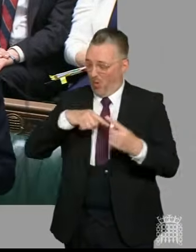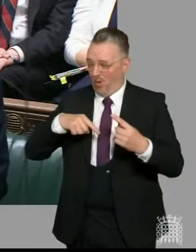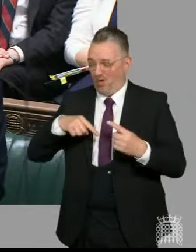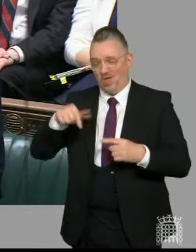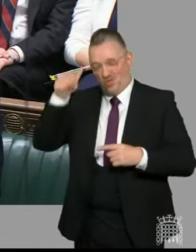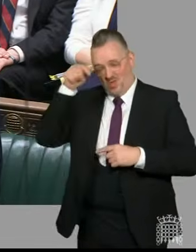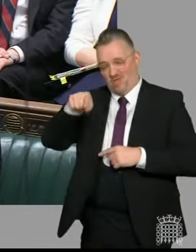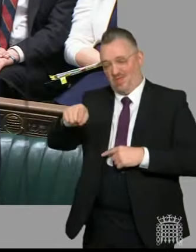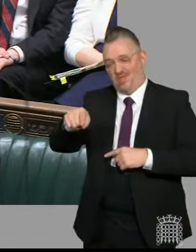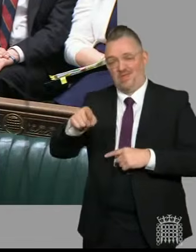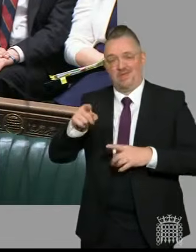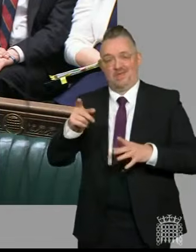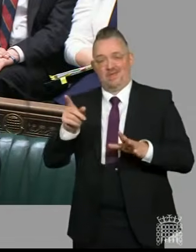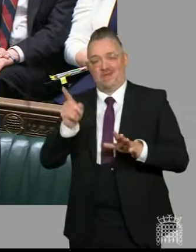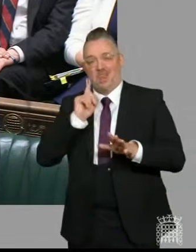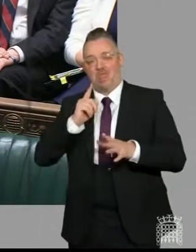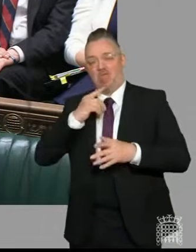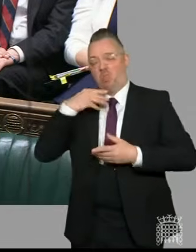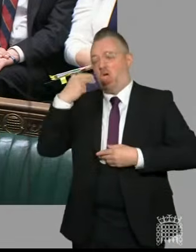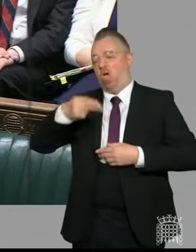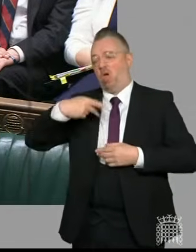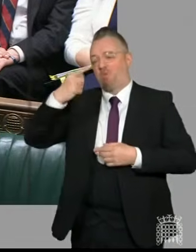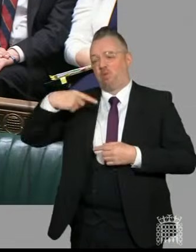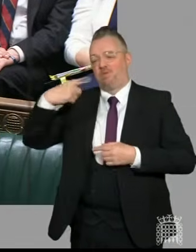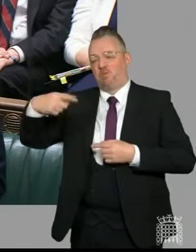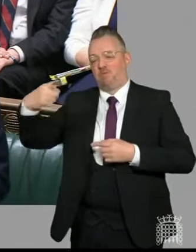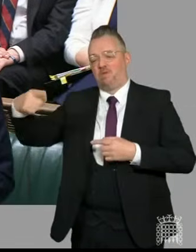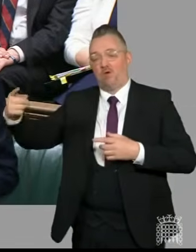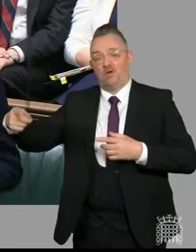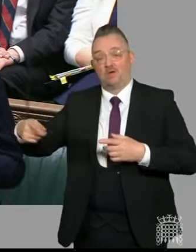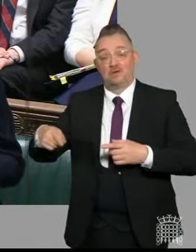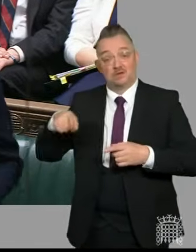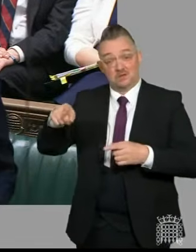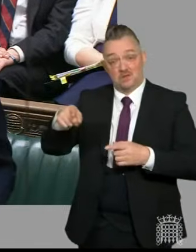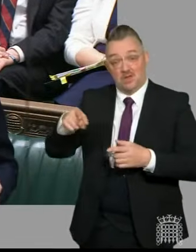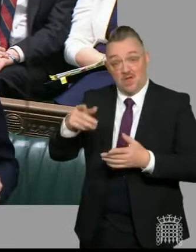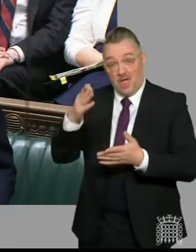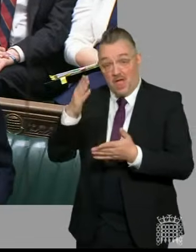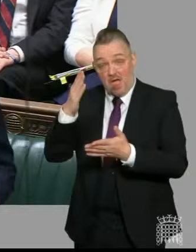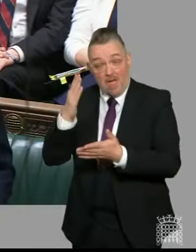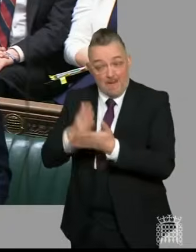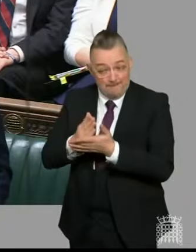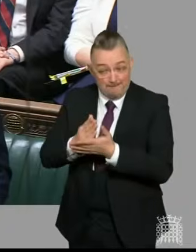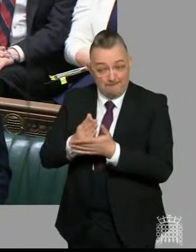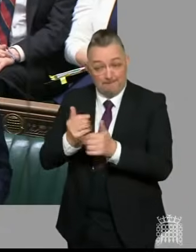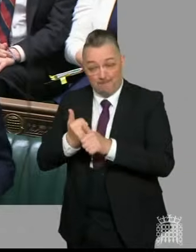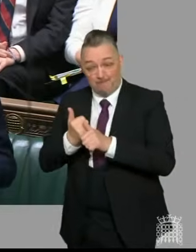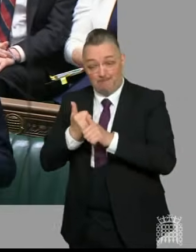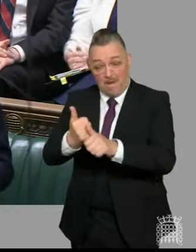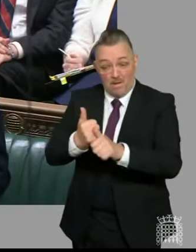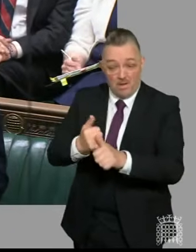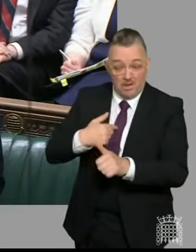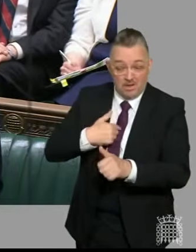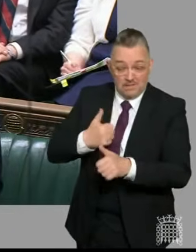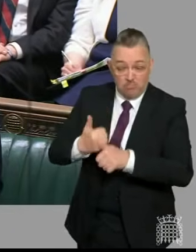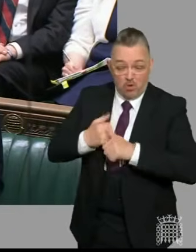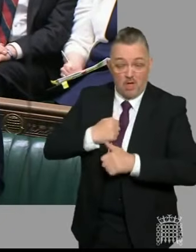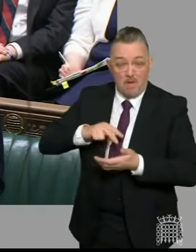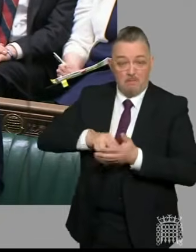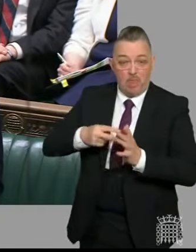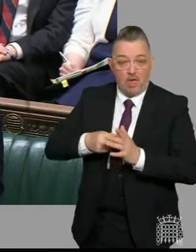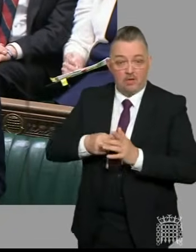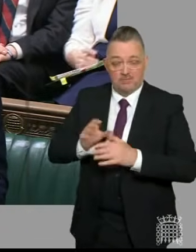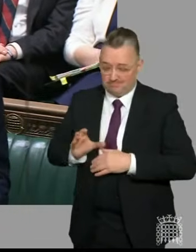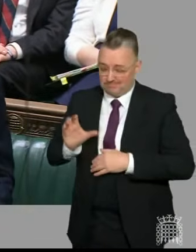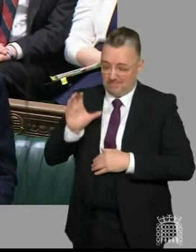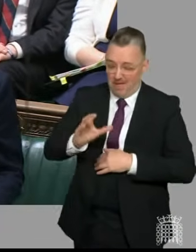a single word on whether she would actually back our plans to invest in our armed forces. No plans in